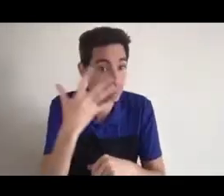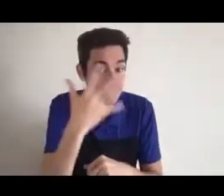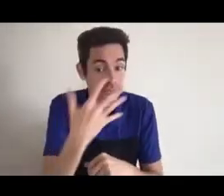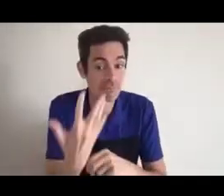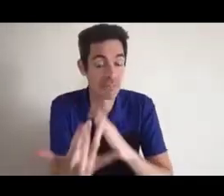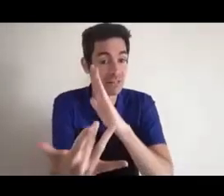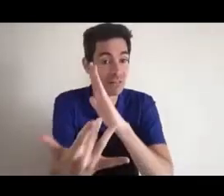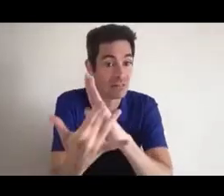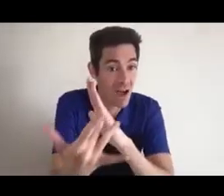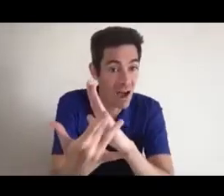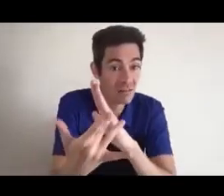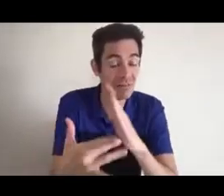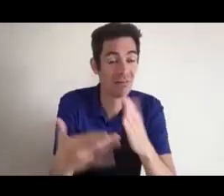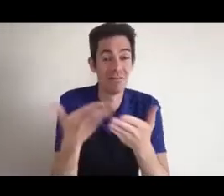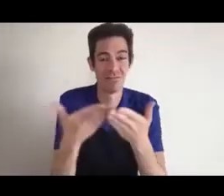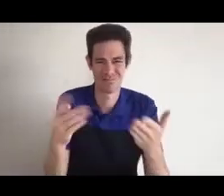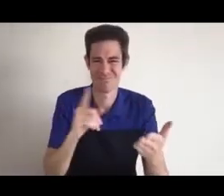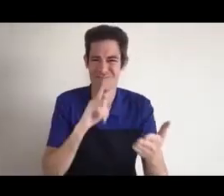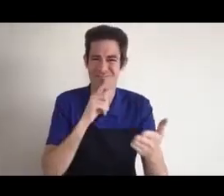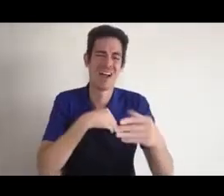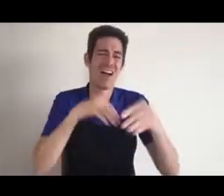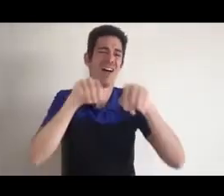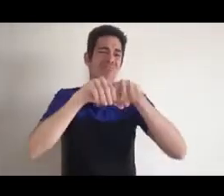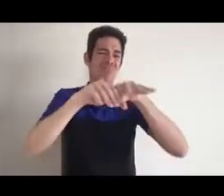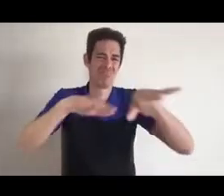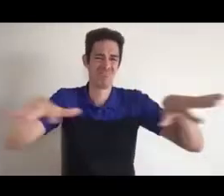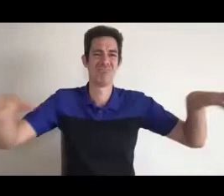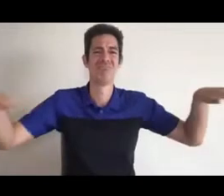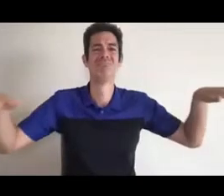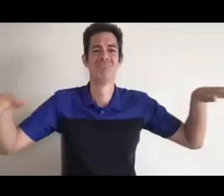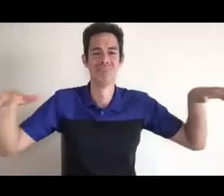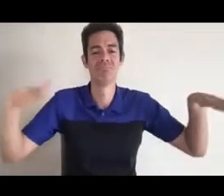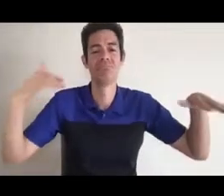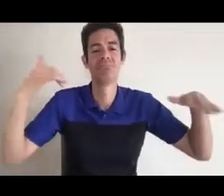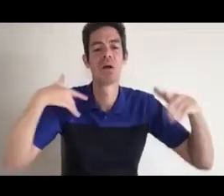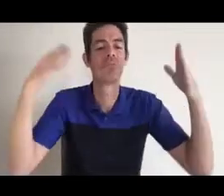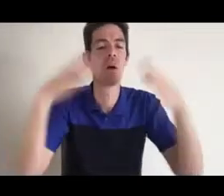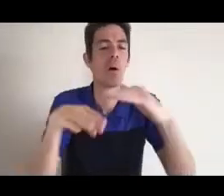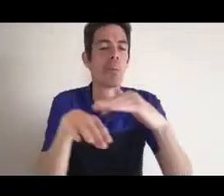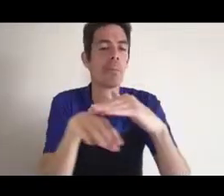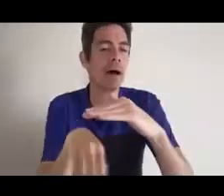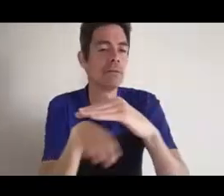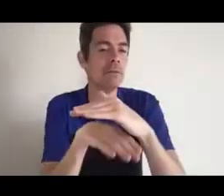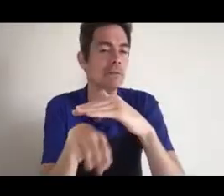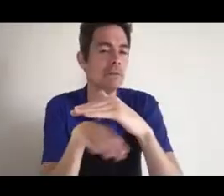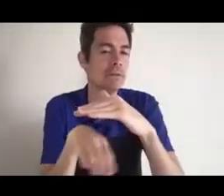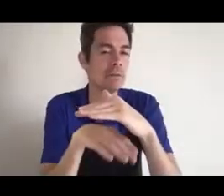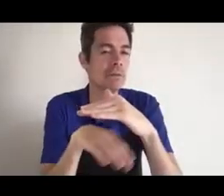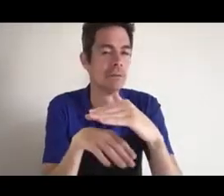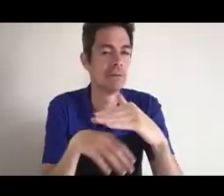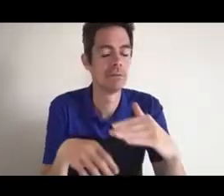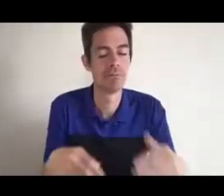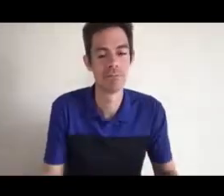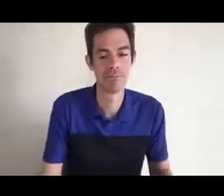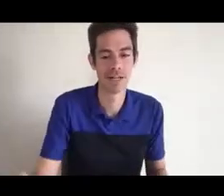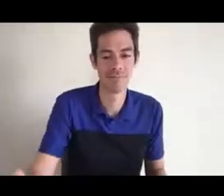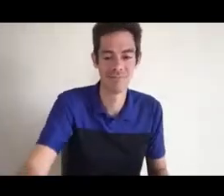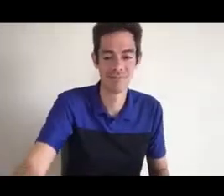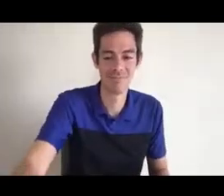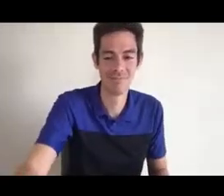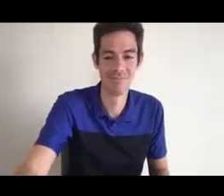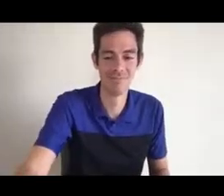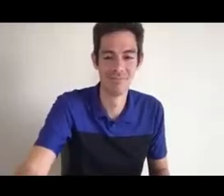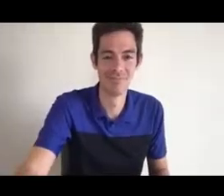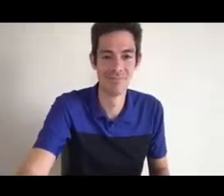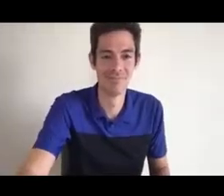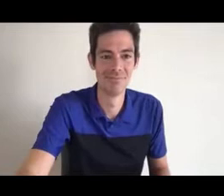landscapes, appearance, technology, objects. So there's all kinds of different things that can be included. So I've just included